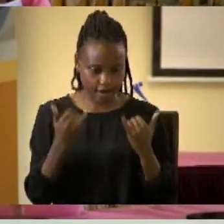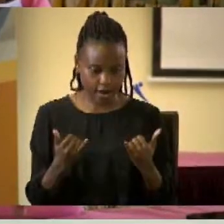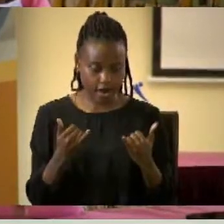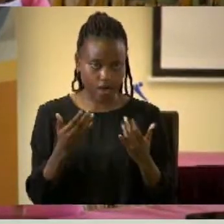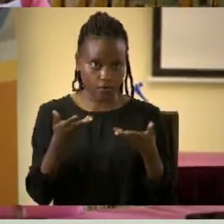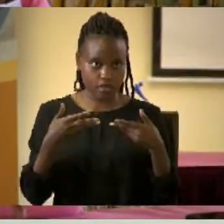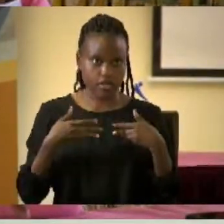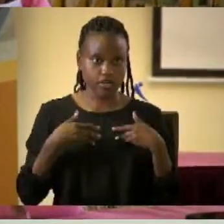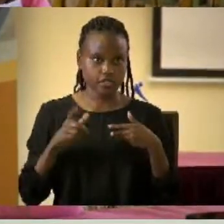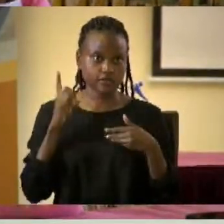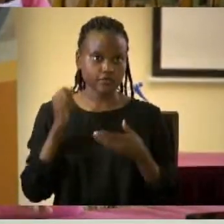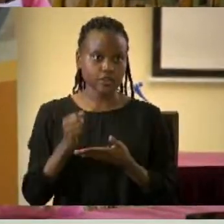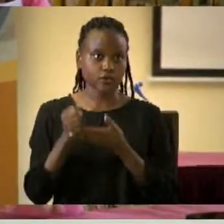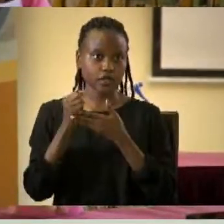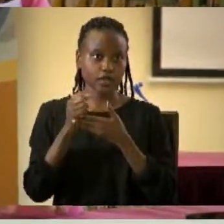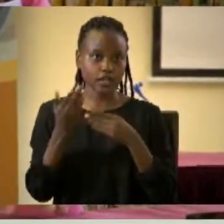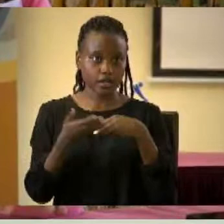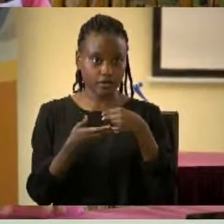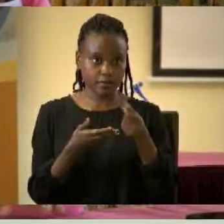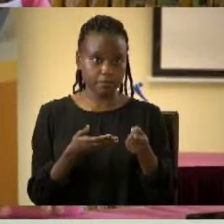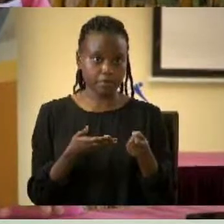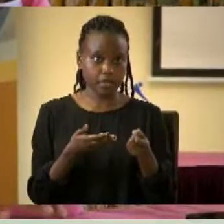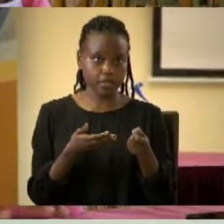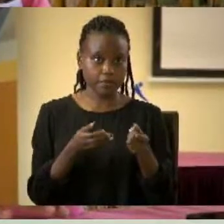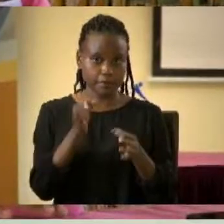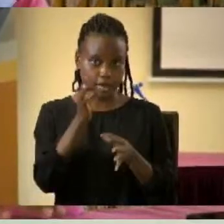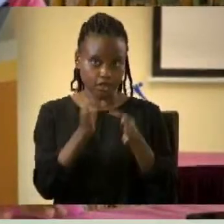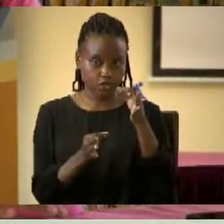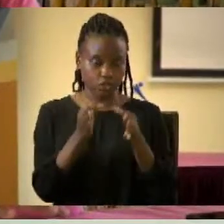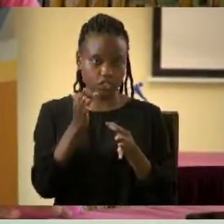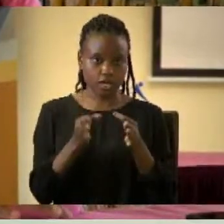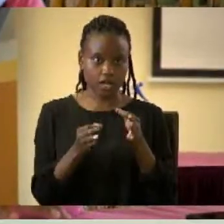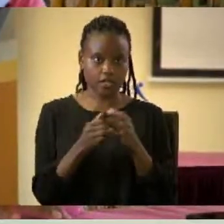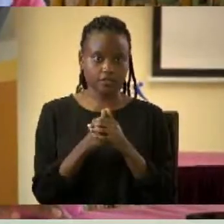legal aid paid for by the judiciary.